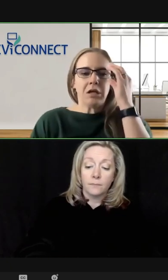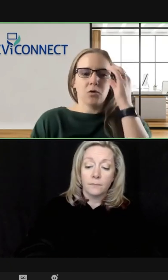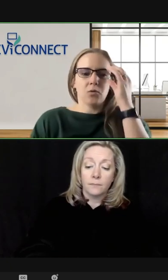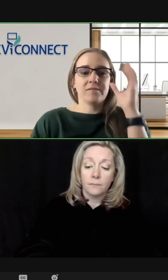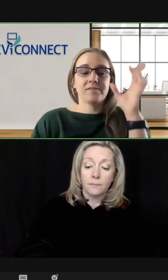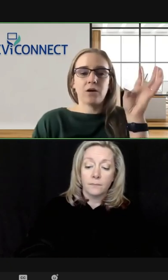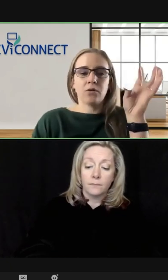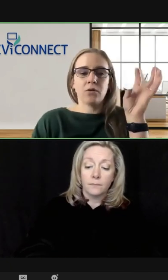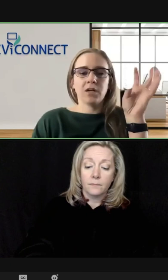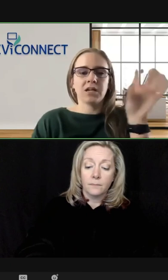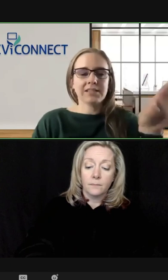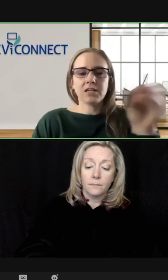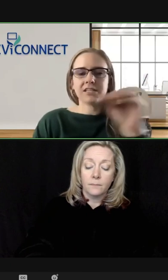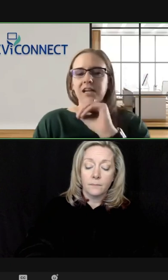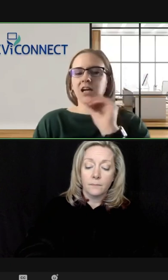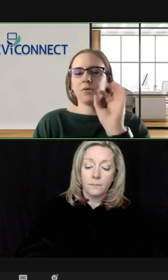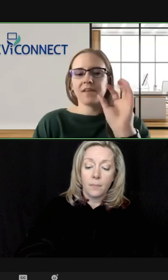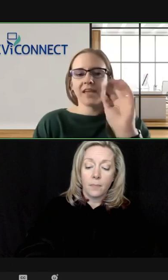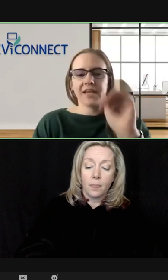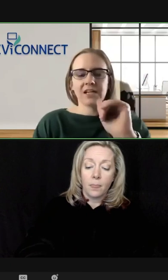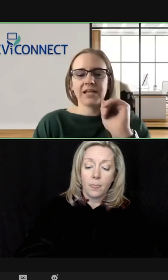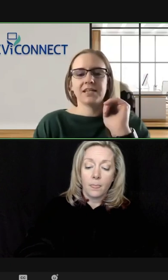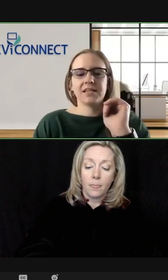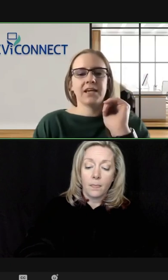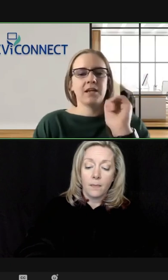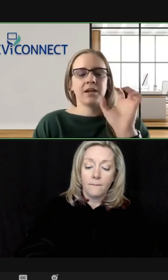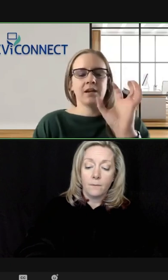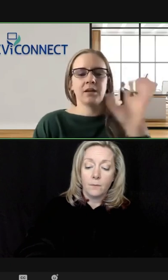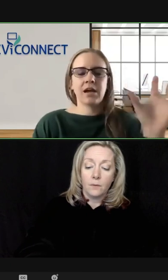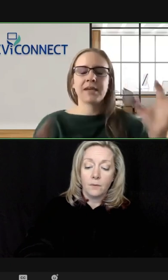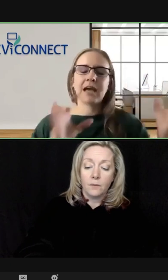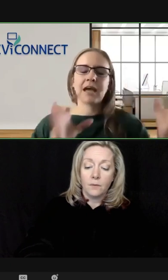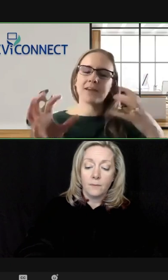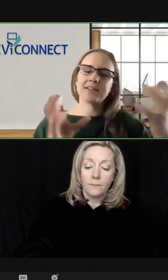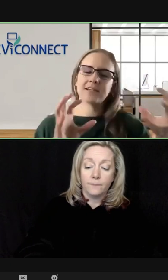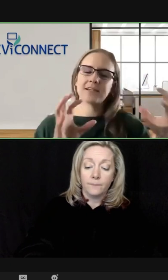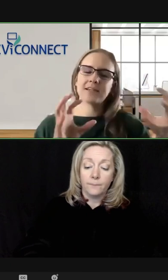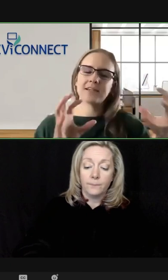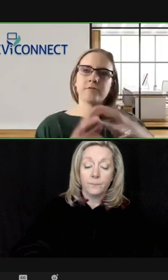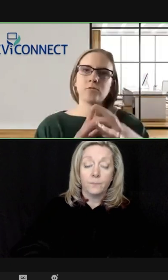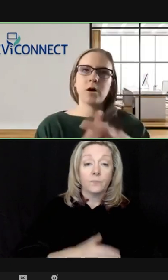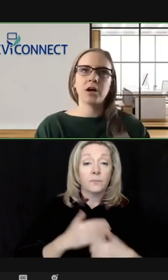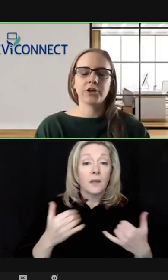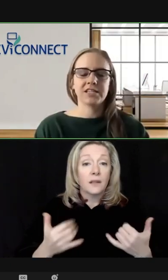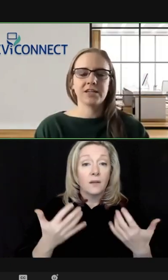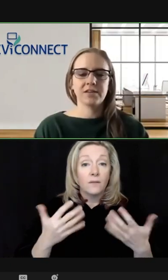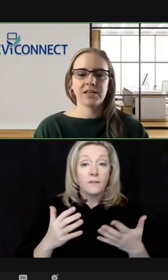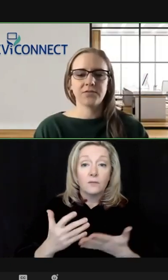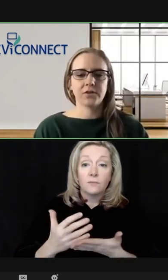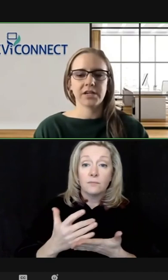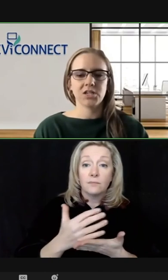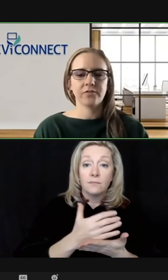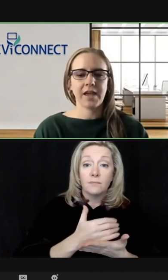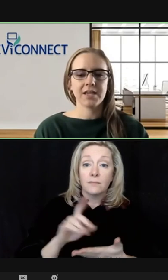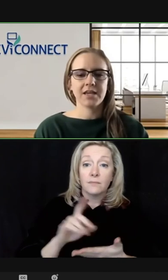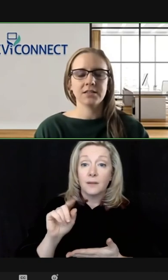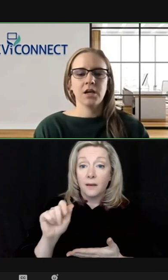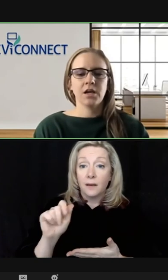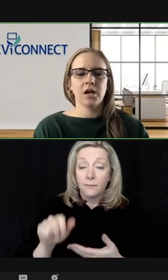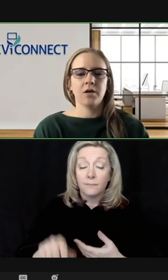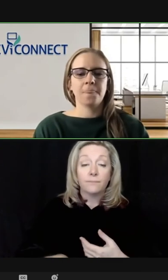So we've now collected our data, we've analyzed it, and now we kind of have an idea of what a good activity is for